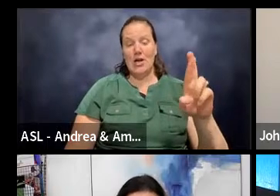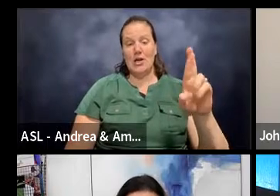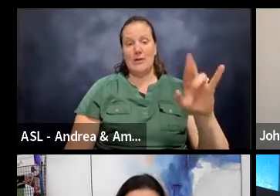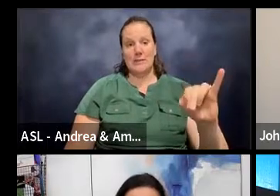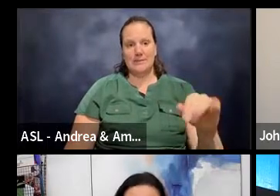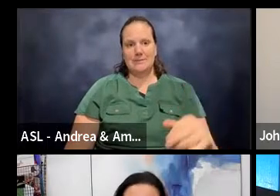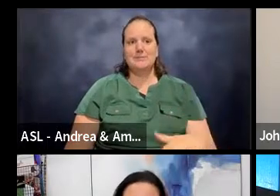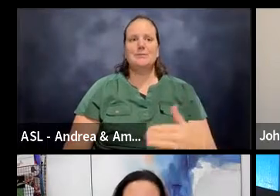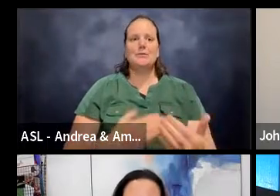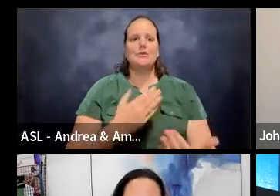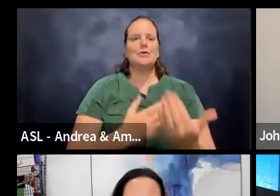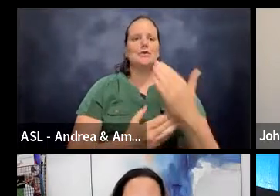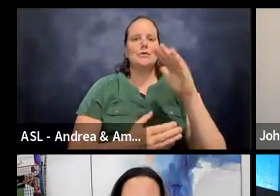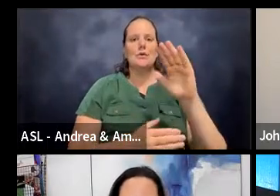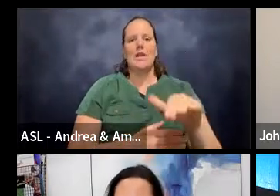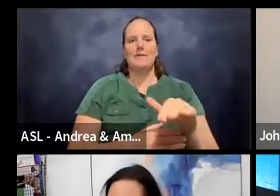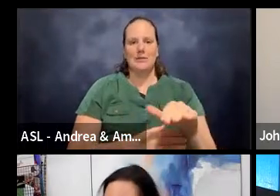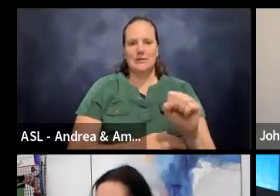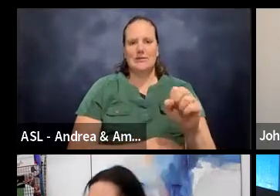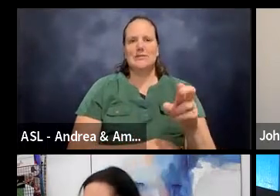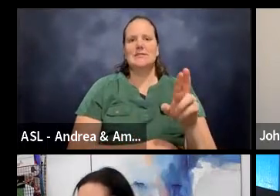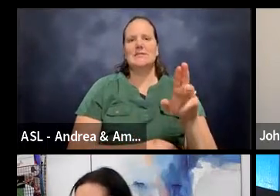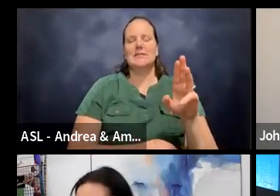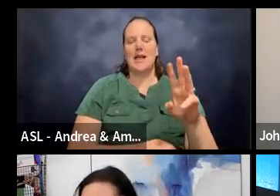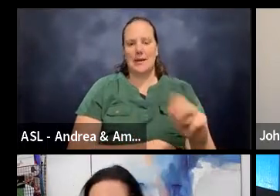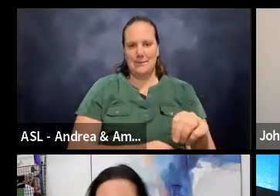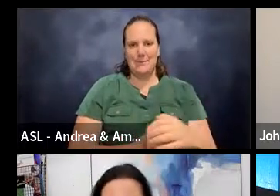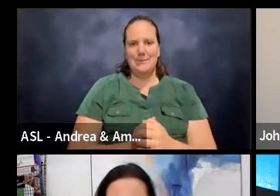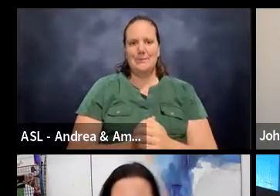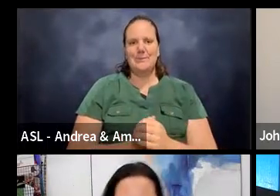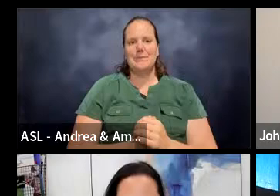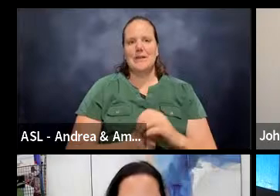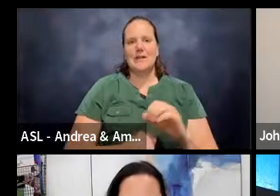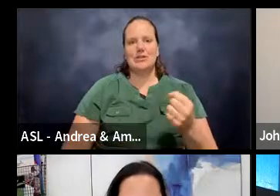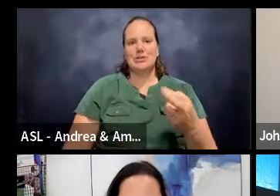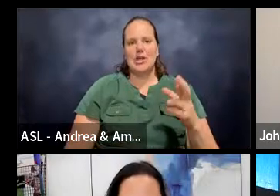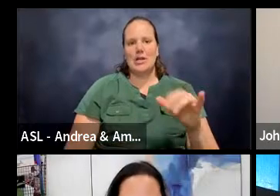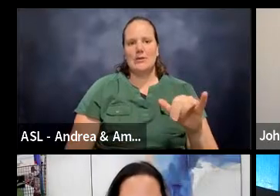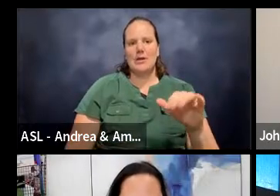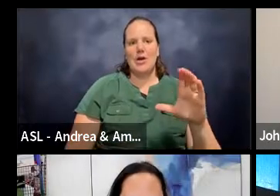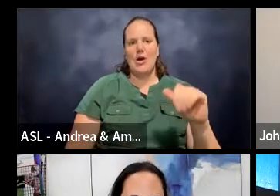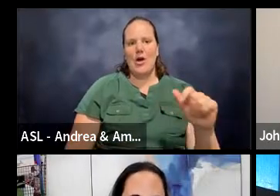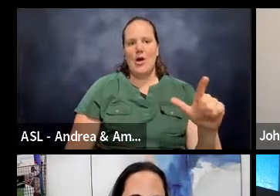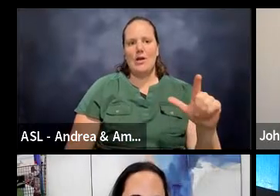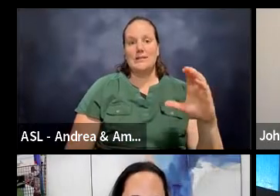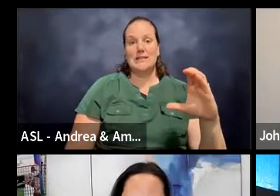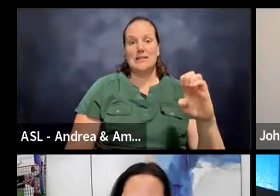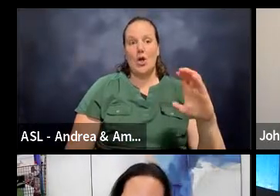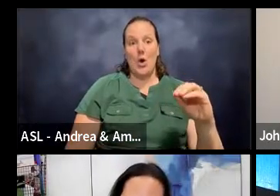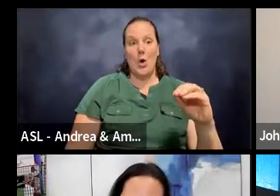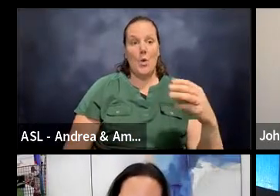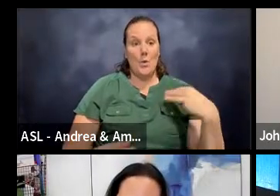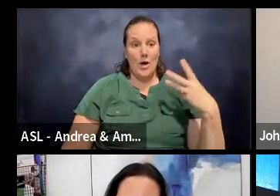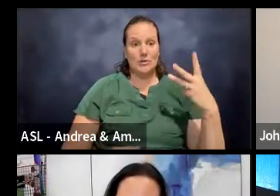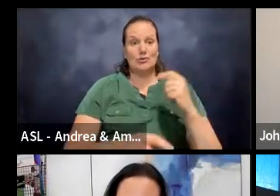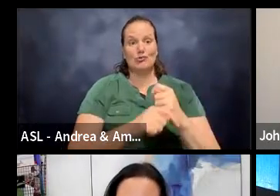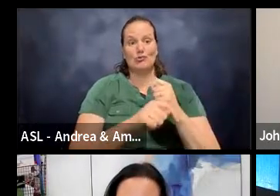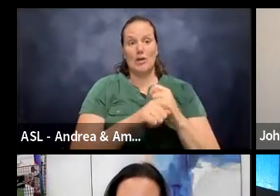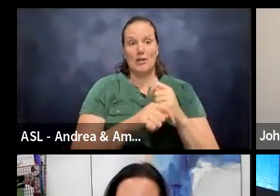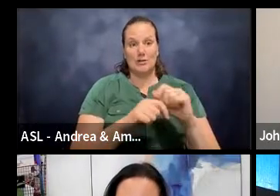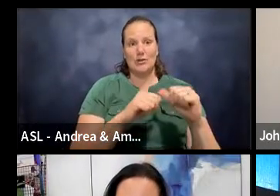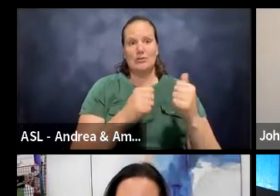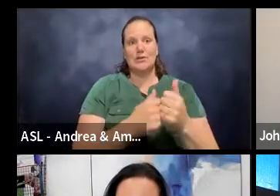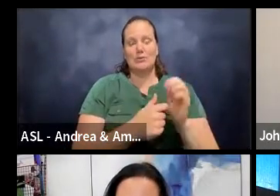Good afternoon. Thank you, Sam. My name is Sherry Call, President and CEO of the Washington Trucking Association, representing